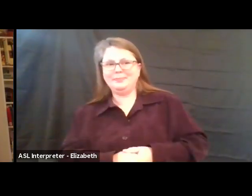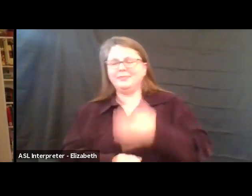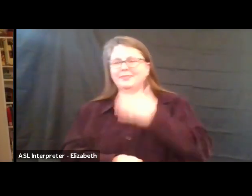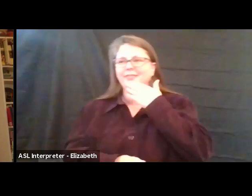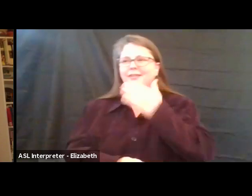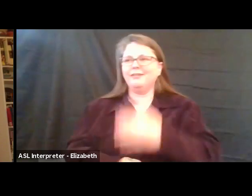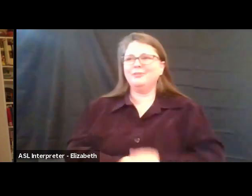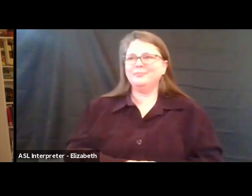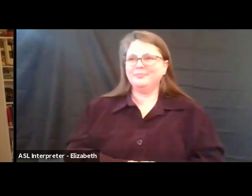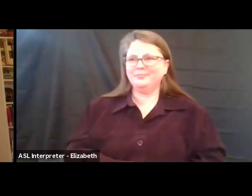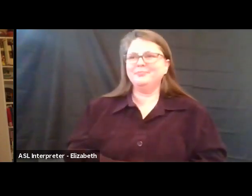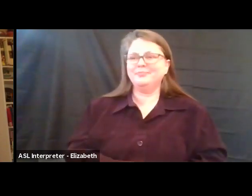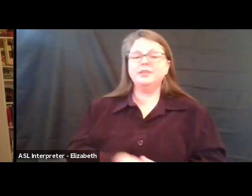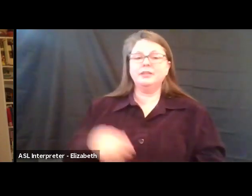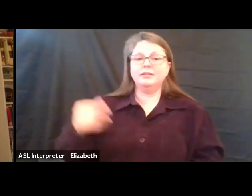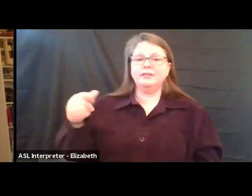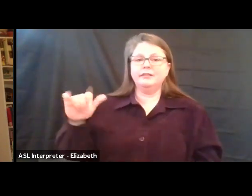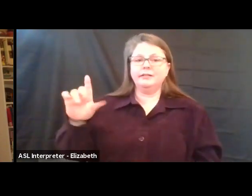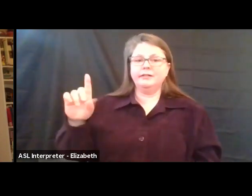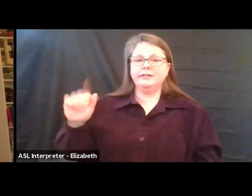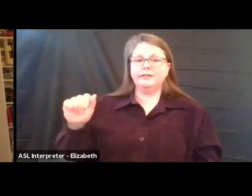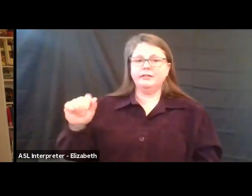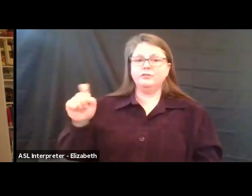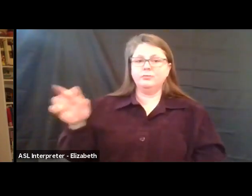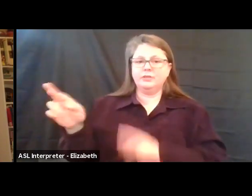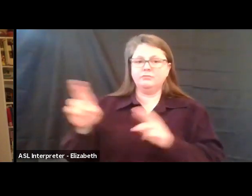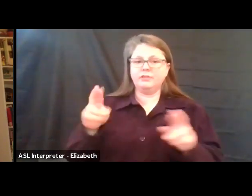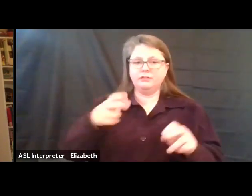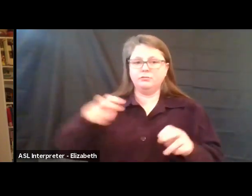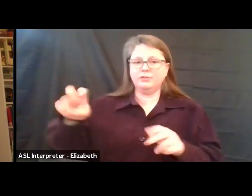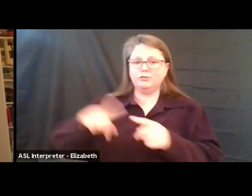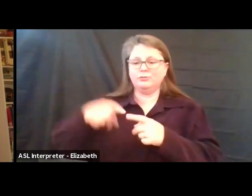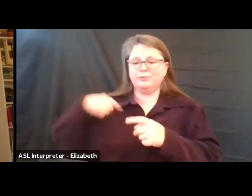Great. Hilda, you should be switched over.